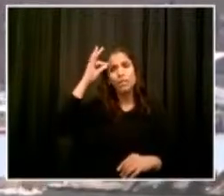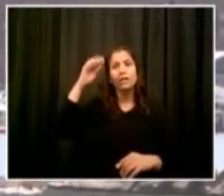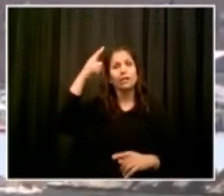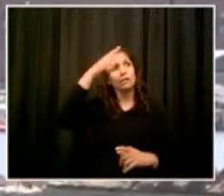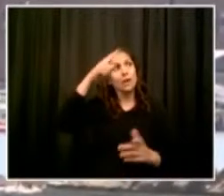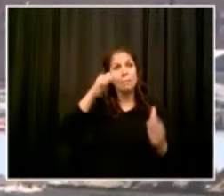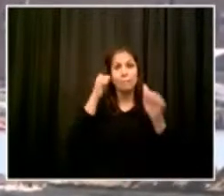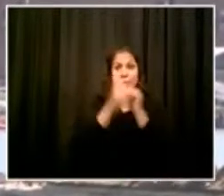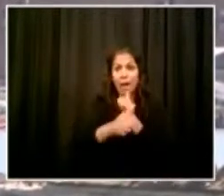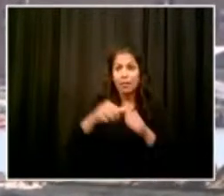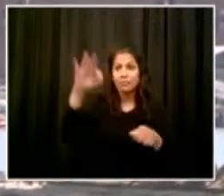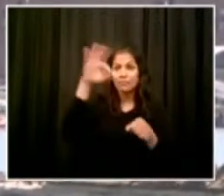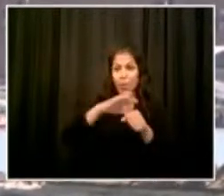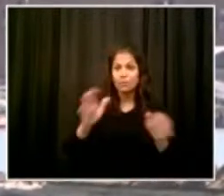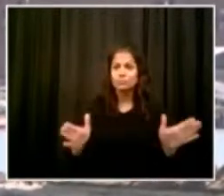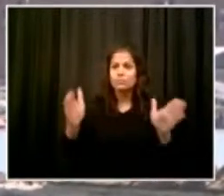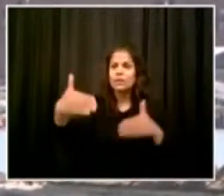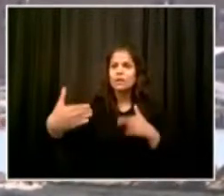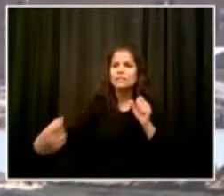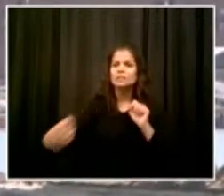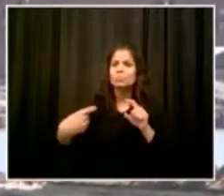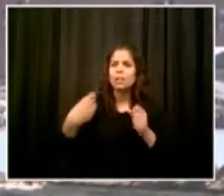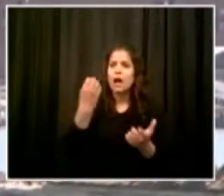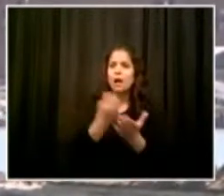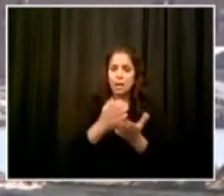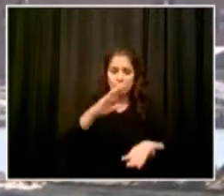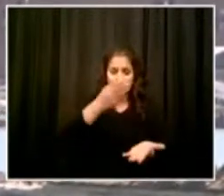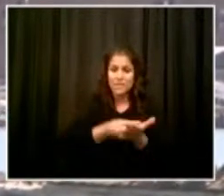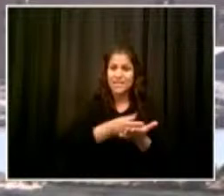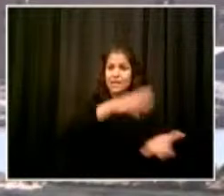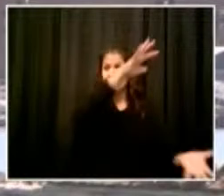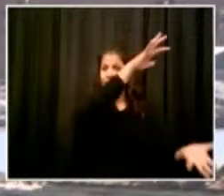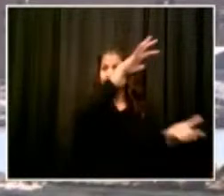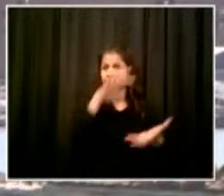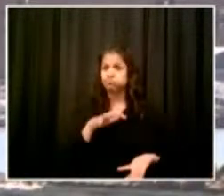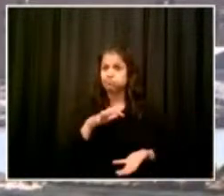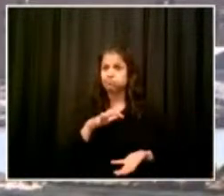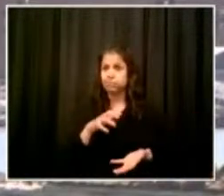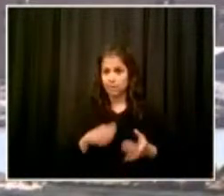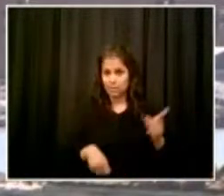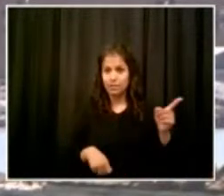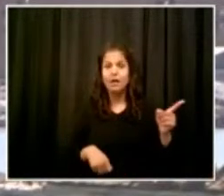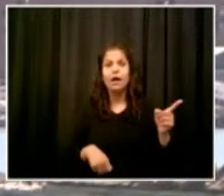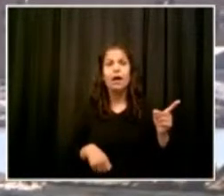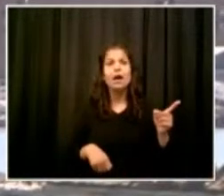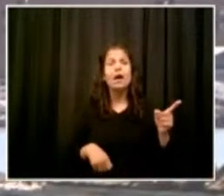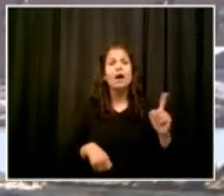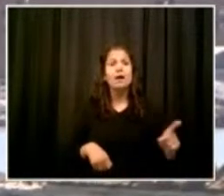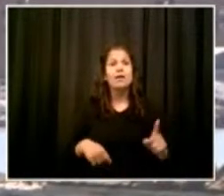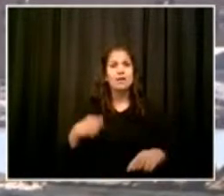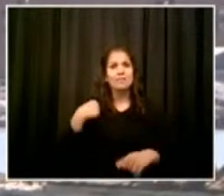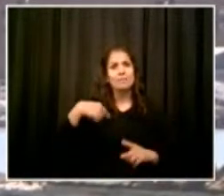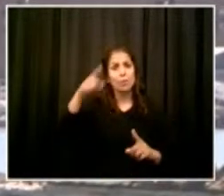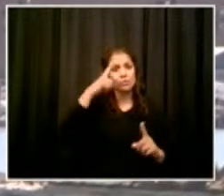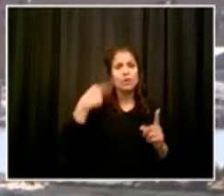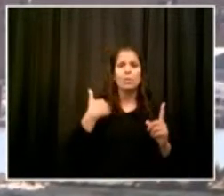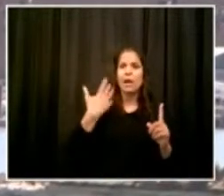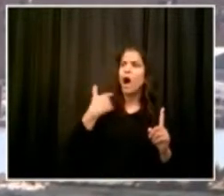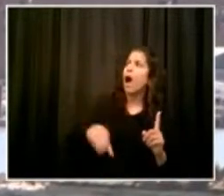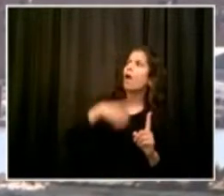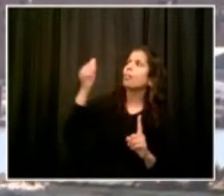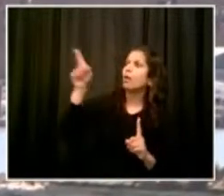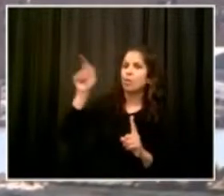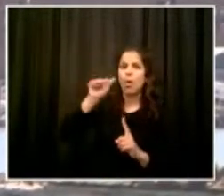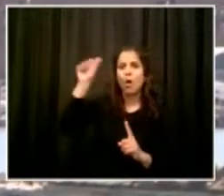questions up in the air. I'm not answering you today because we will do that as a part of negotiation. And many members of the city